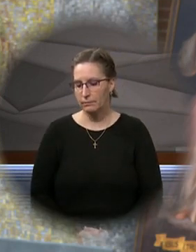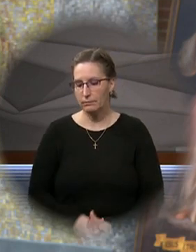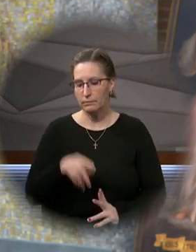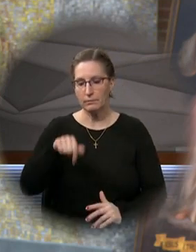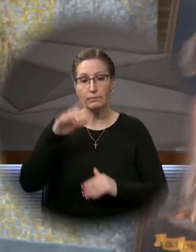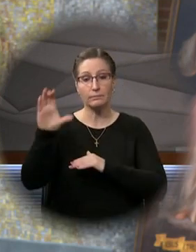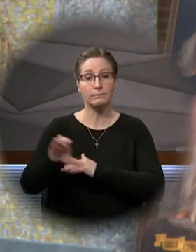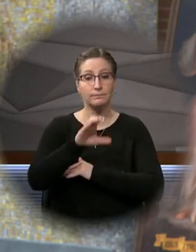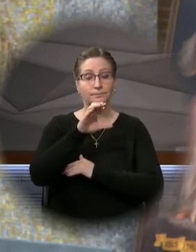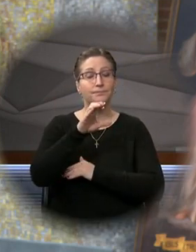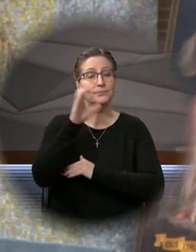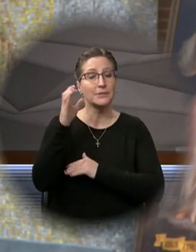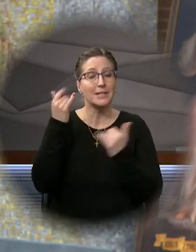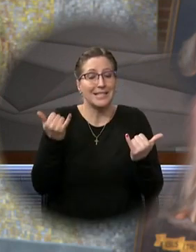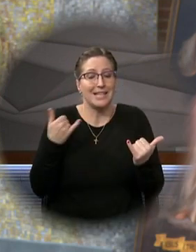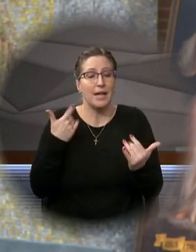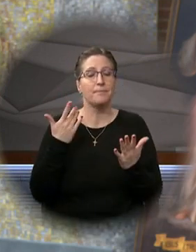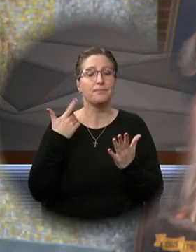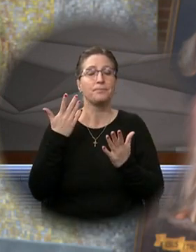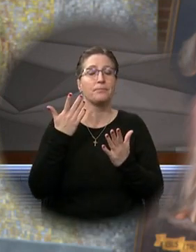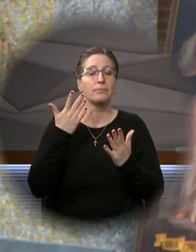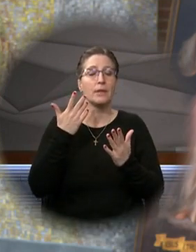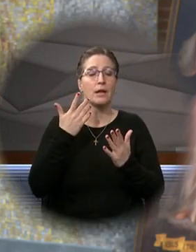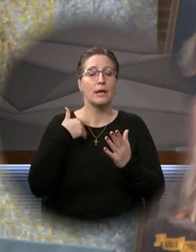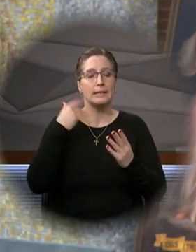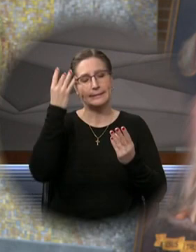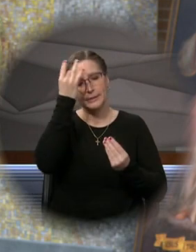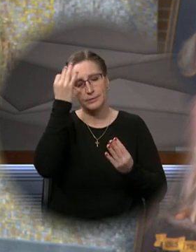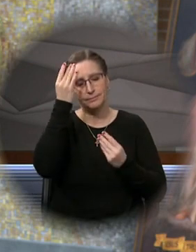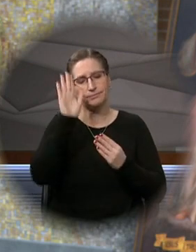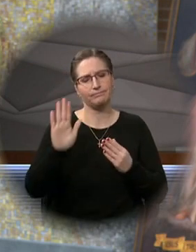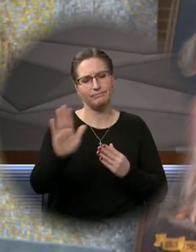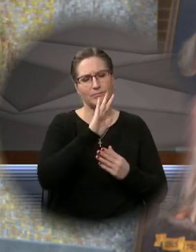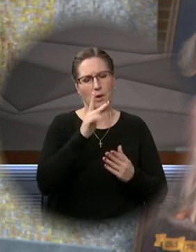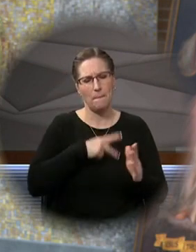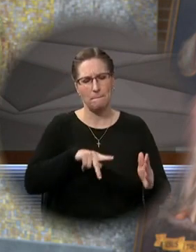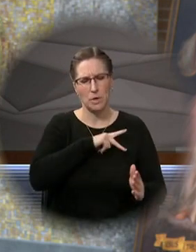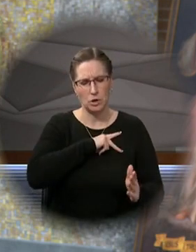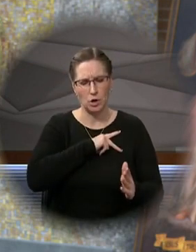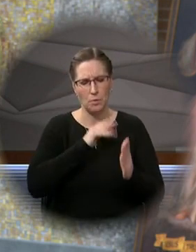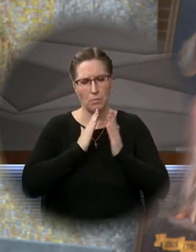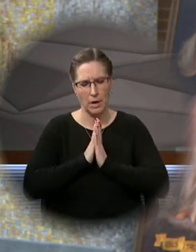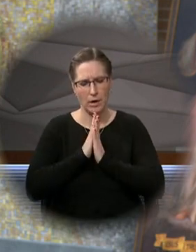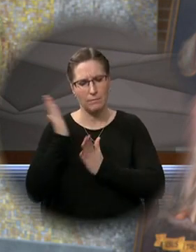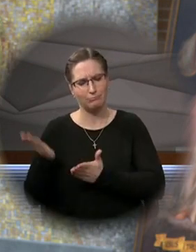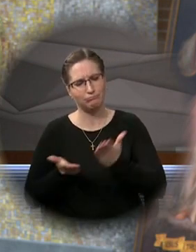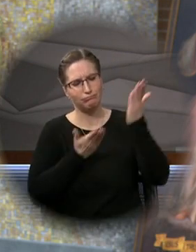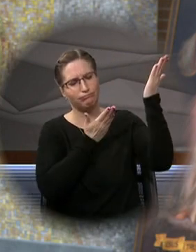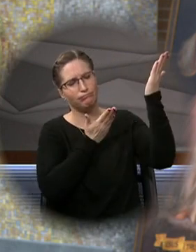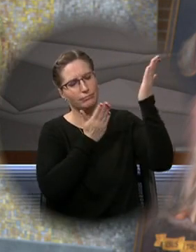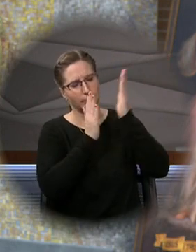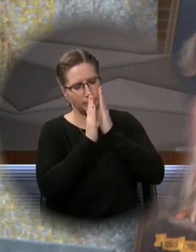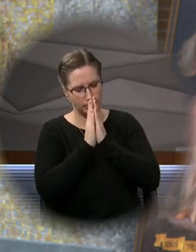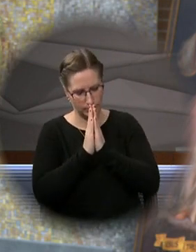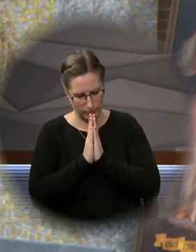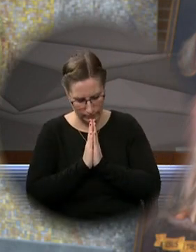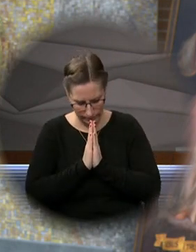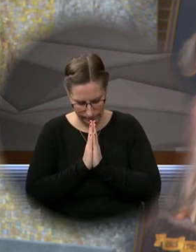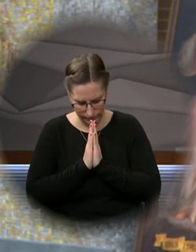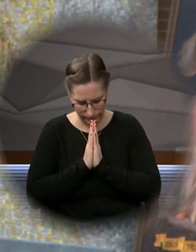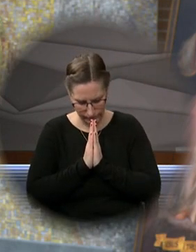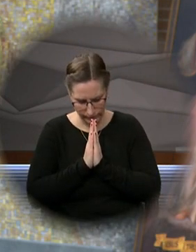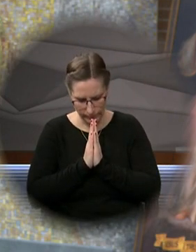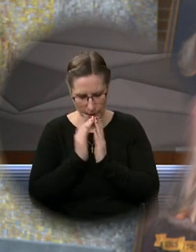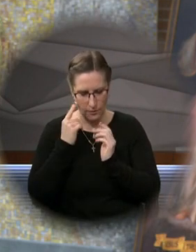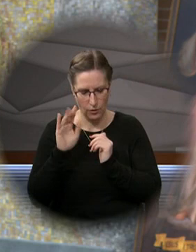this day of Christ's incarnation, in silence, let us now offer to the Lord our personal needs and intentions for